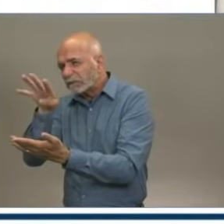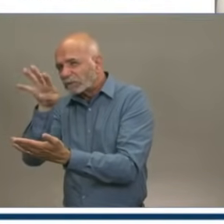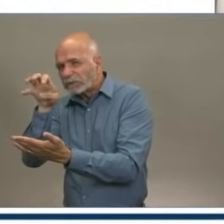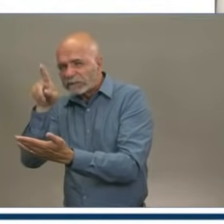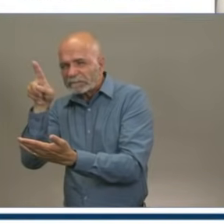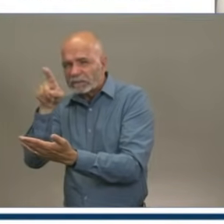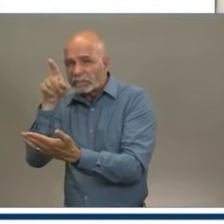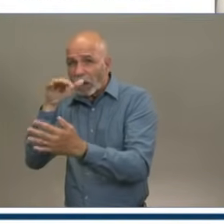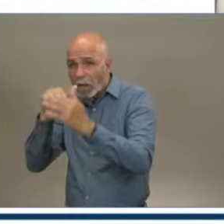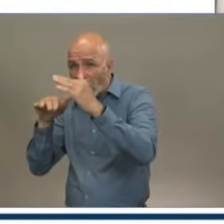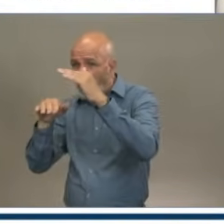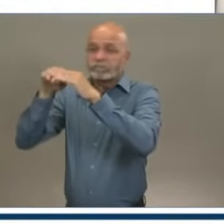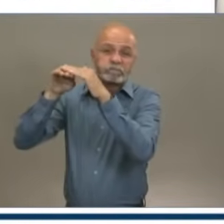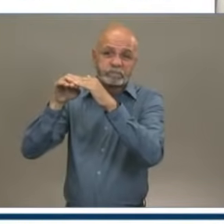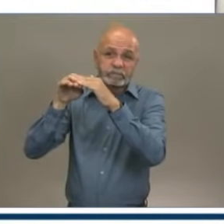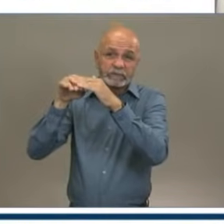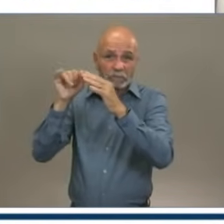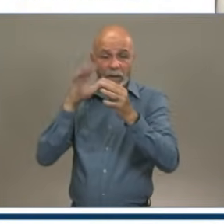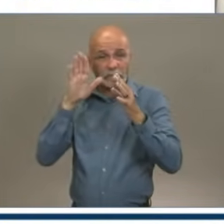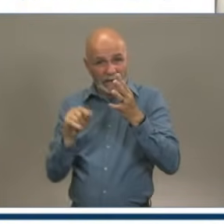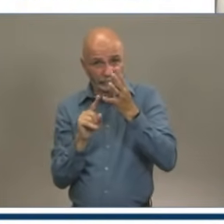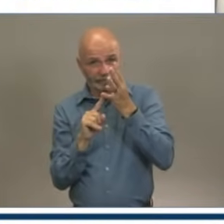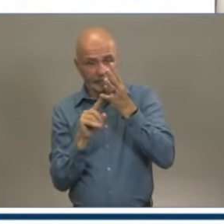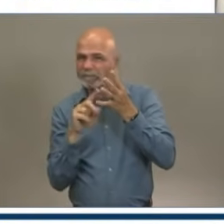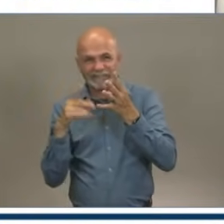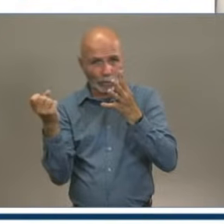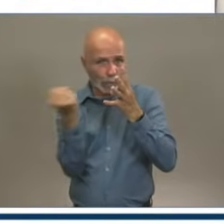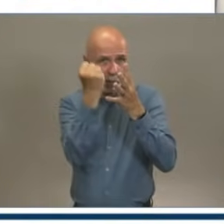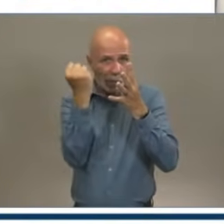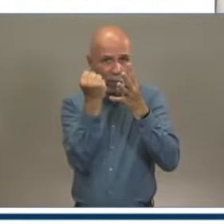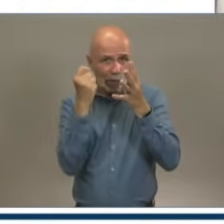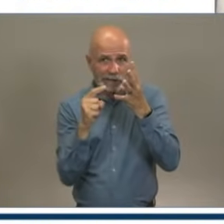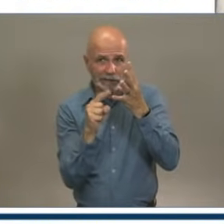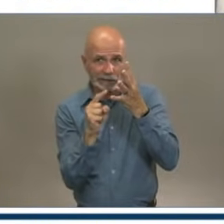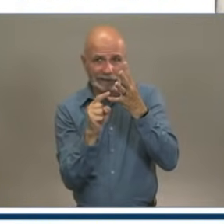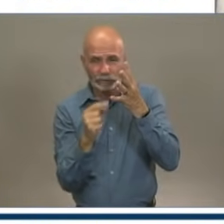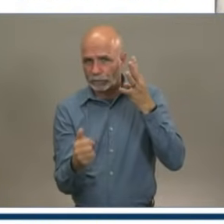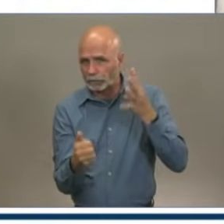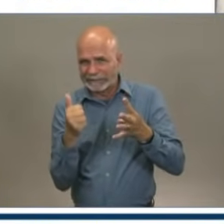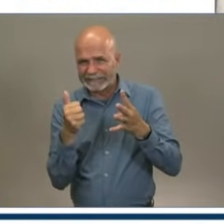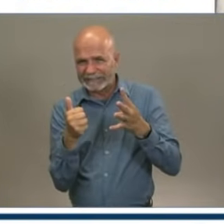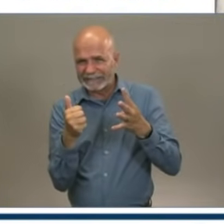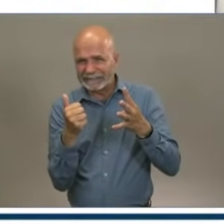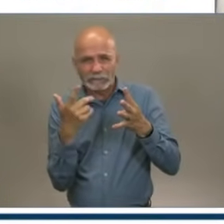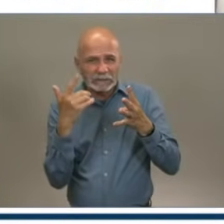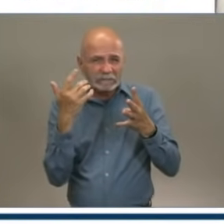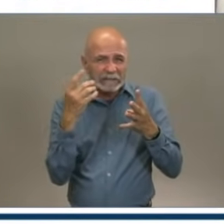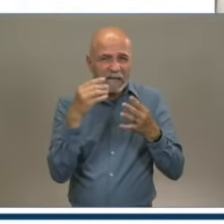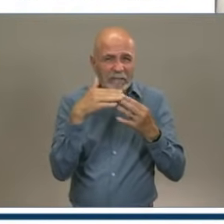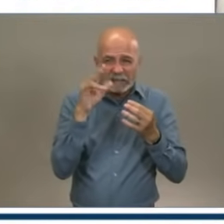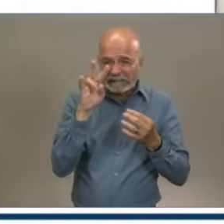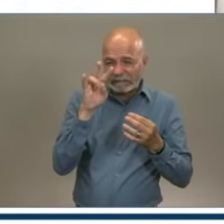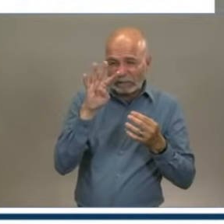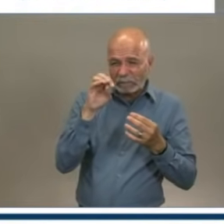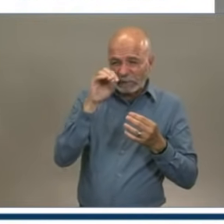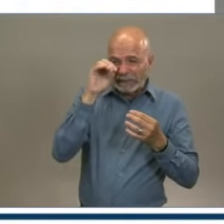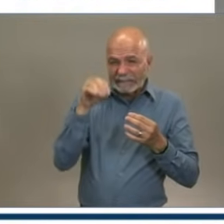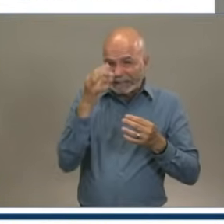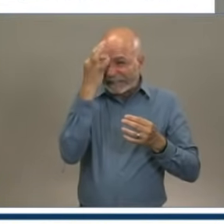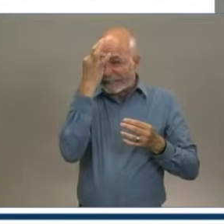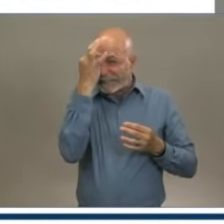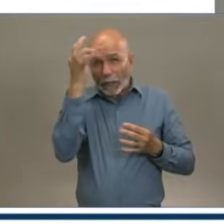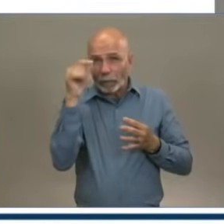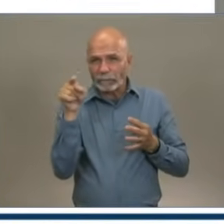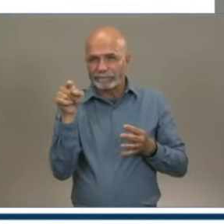delay Phase 4? Would we move ahead if we're only at 74.5%? Well, today we are at